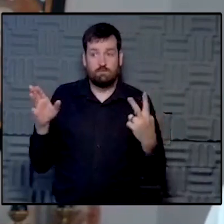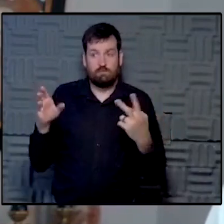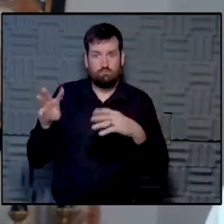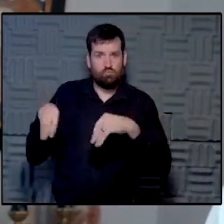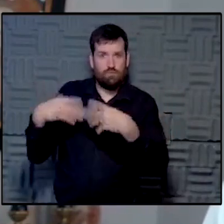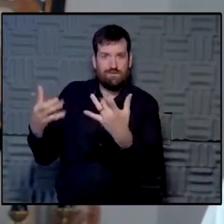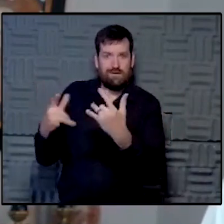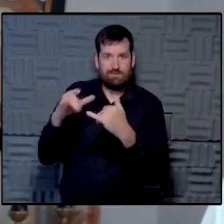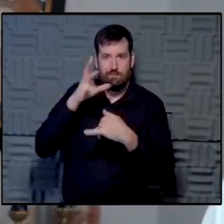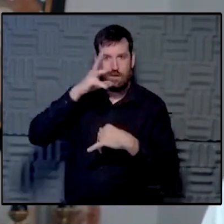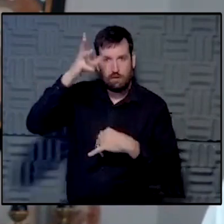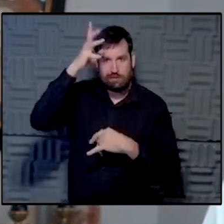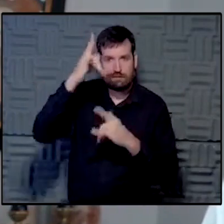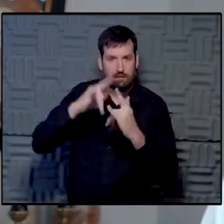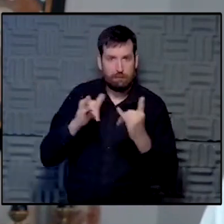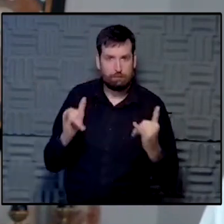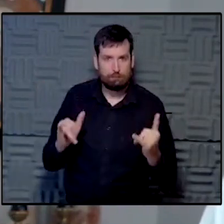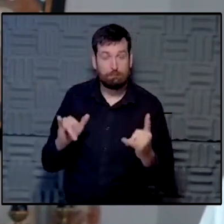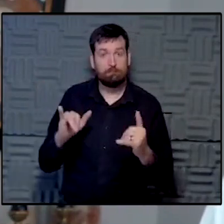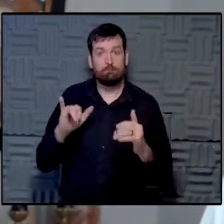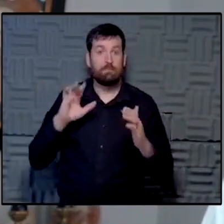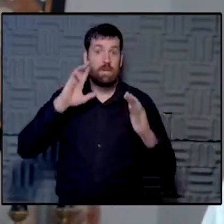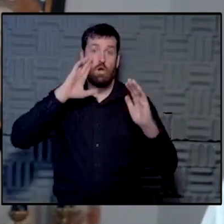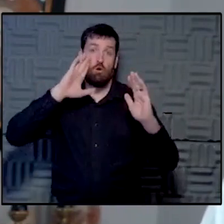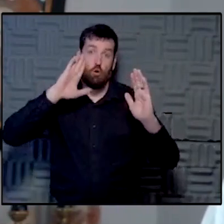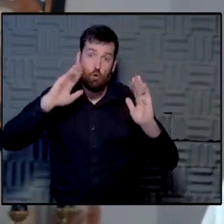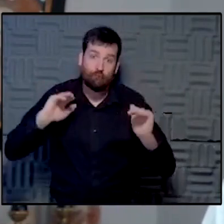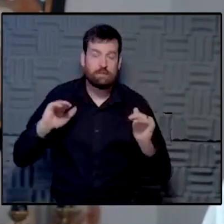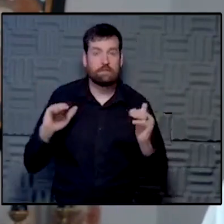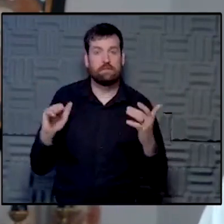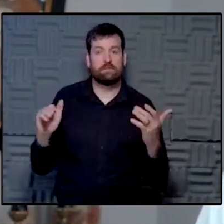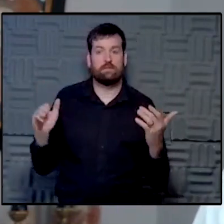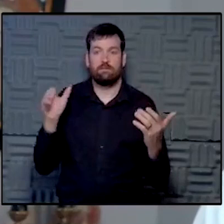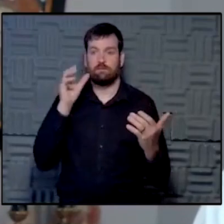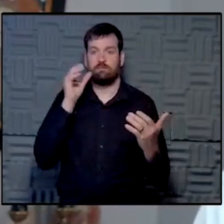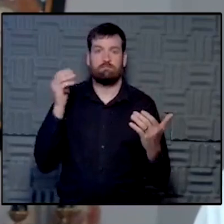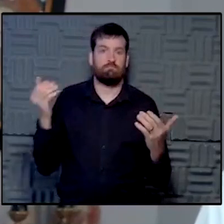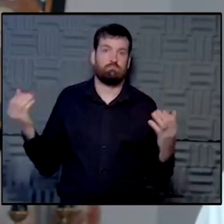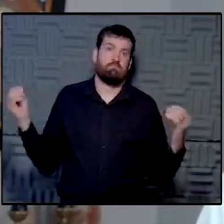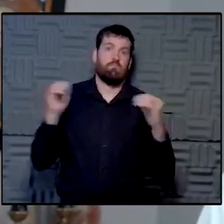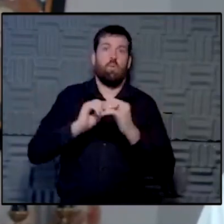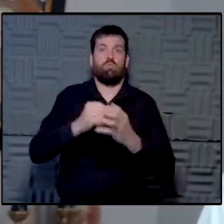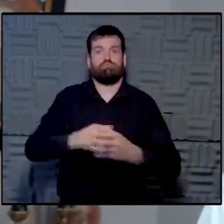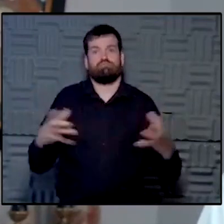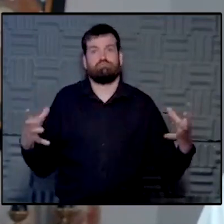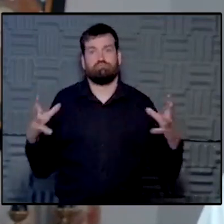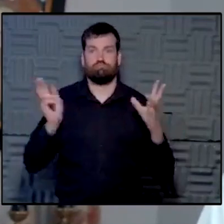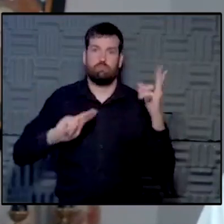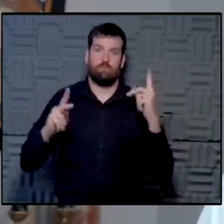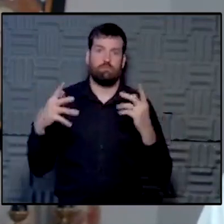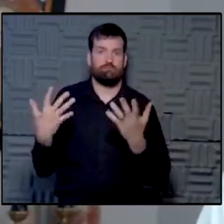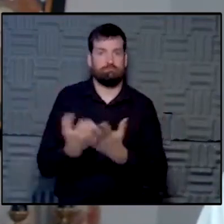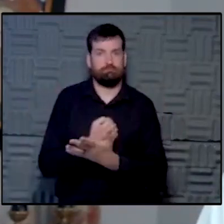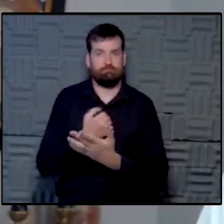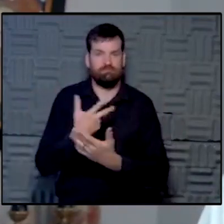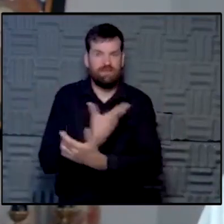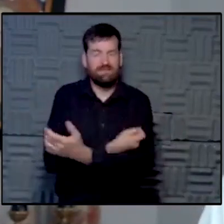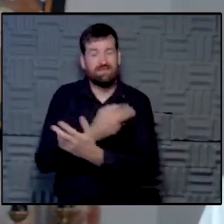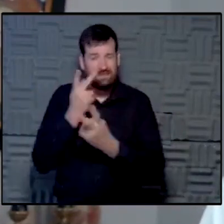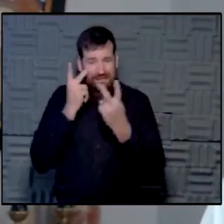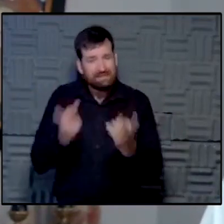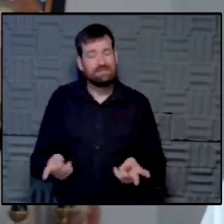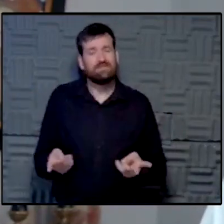the parents too. So I'm hoping that it'll bring up a whole new window that people see through the need to get